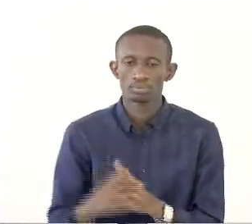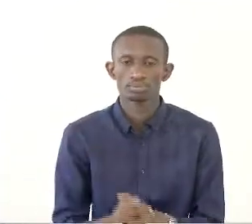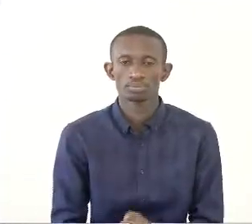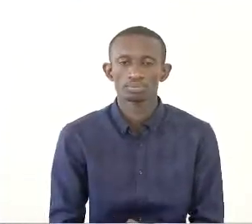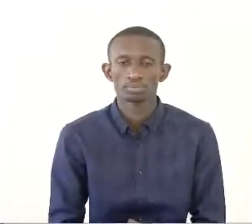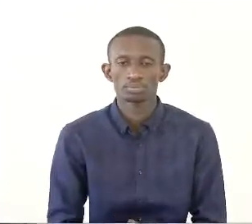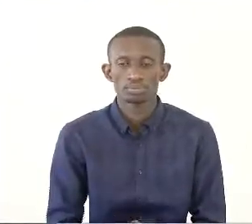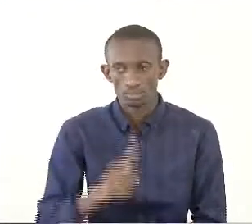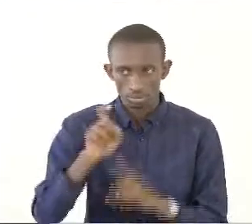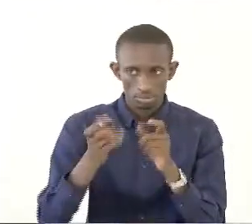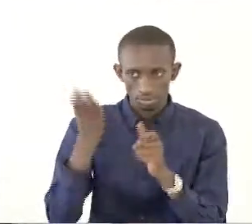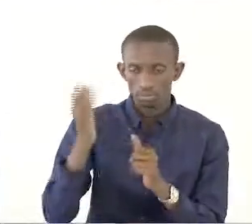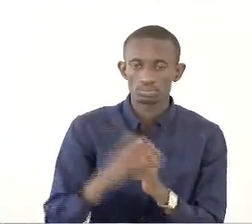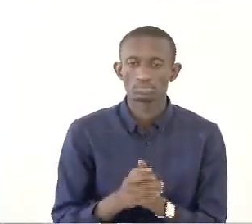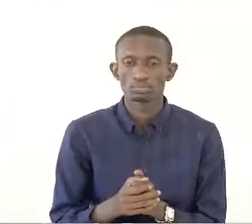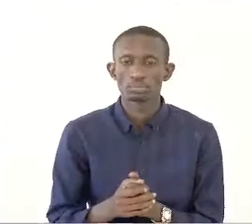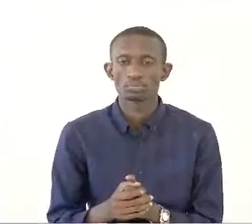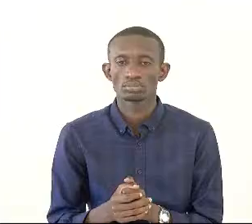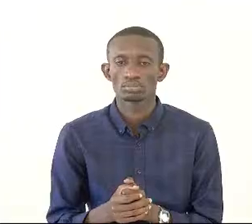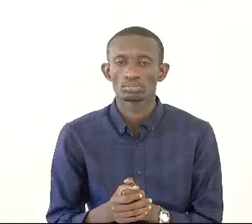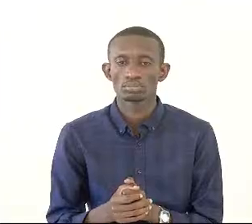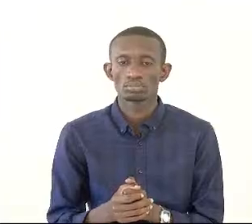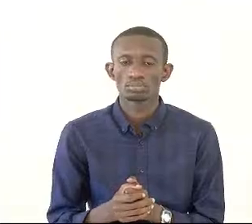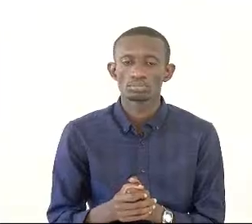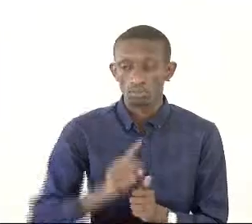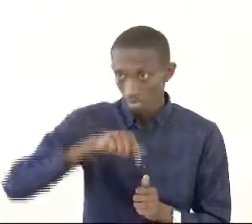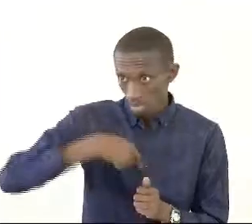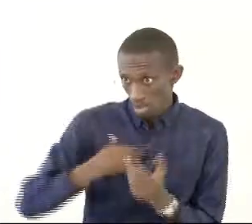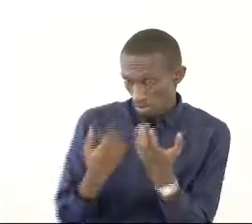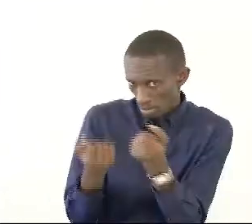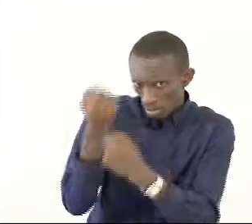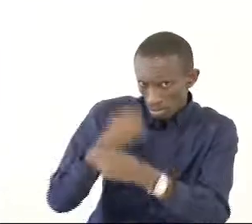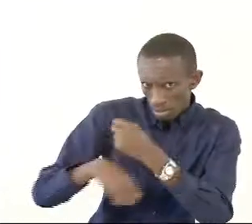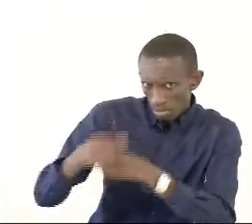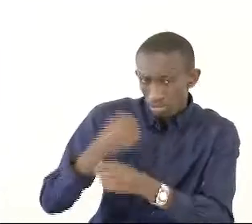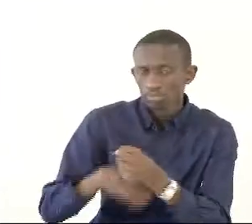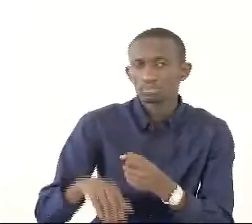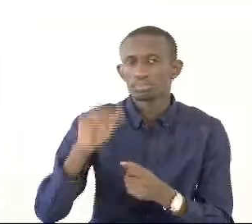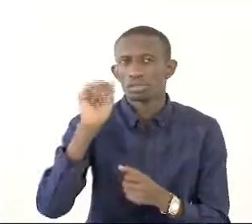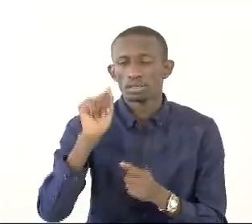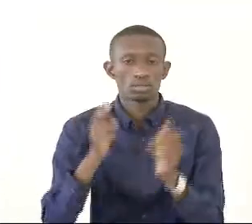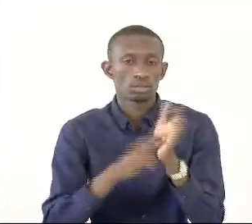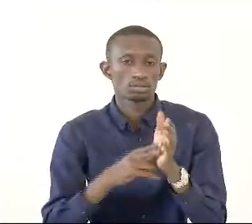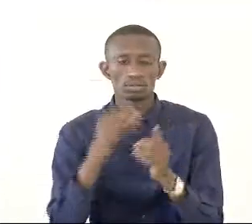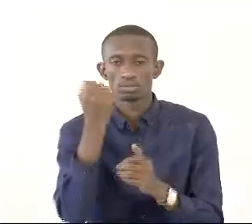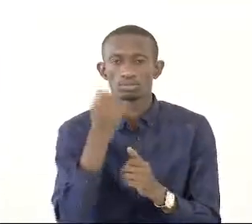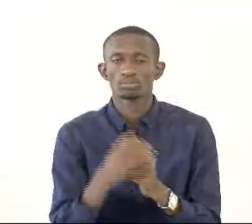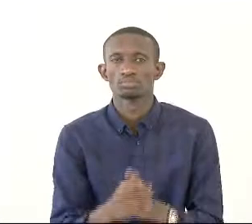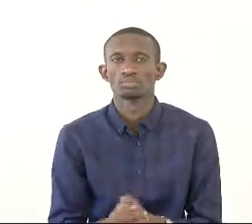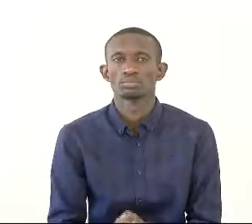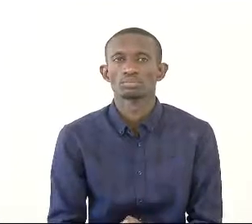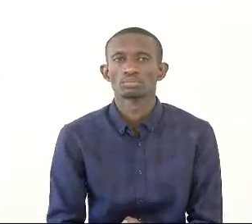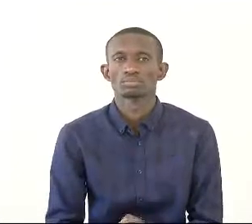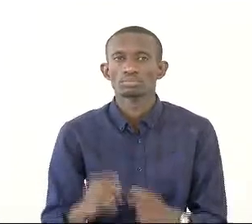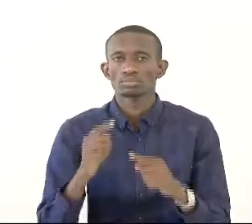this question. So we have the activity, this is A, which is equal to 5.0 times